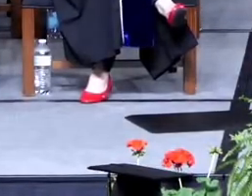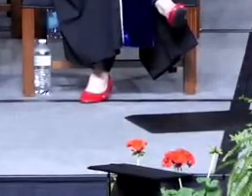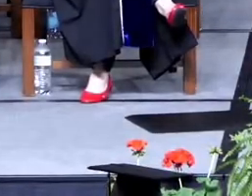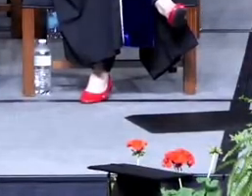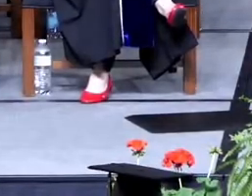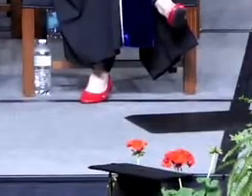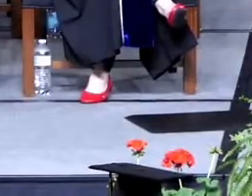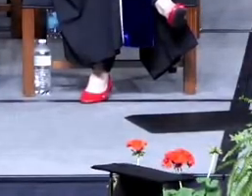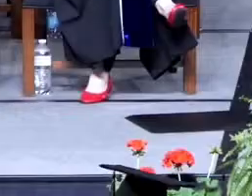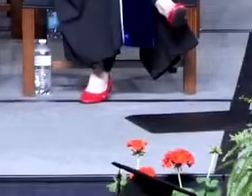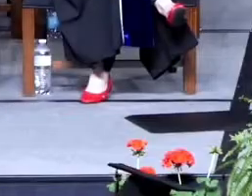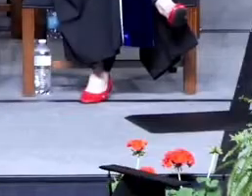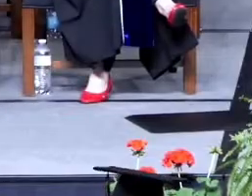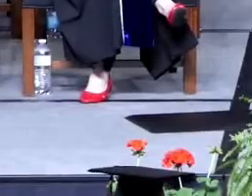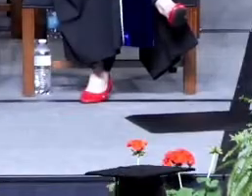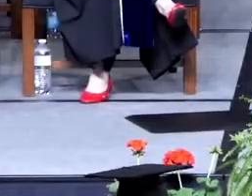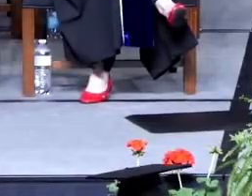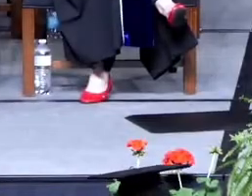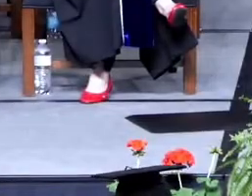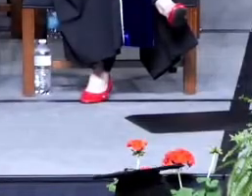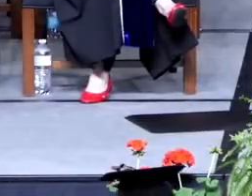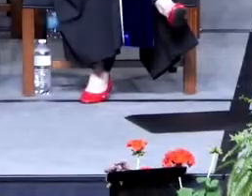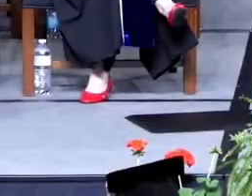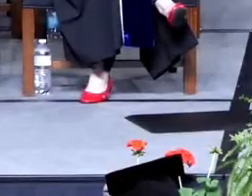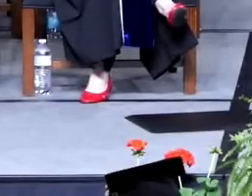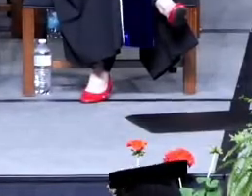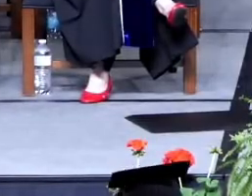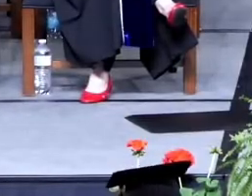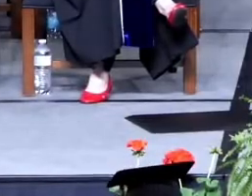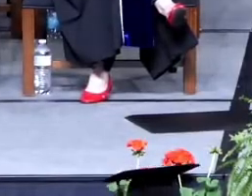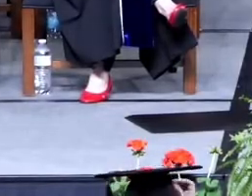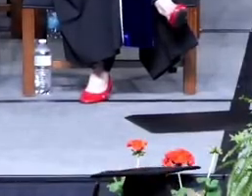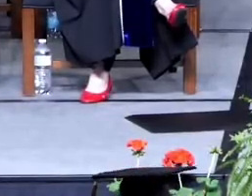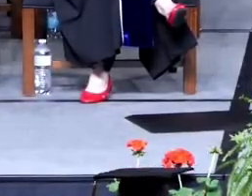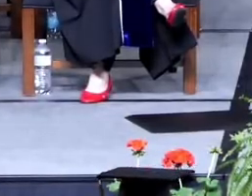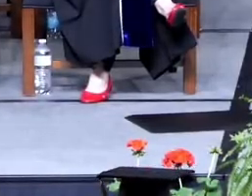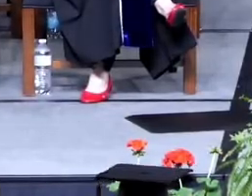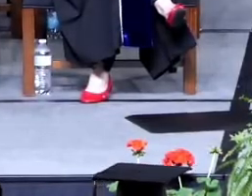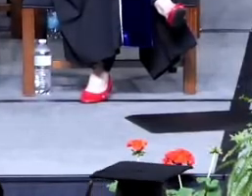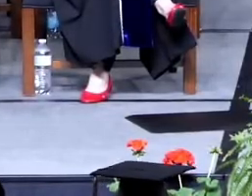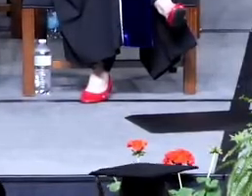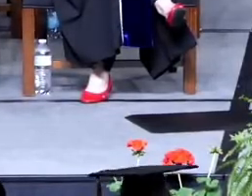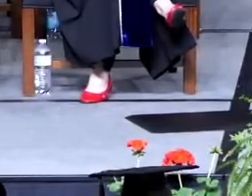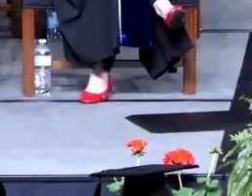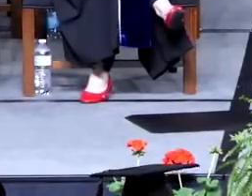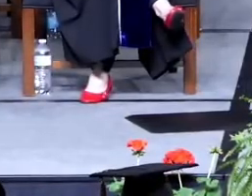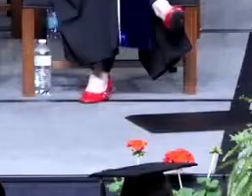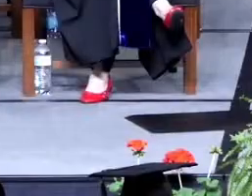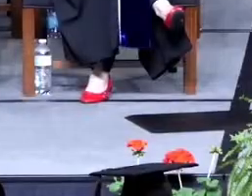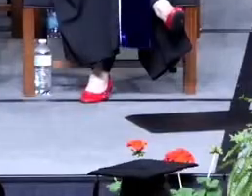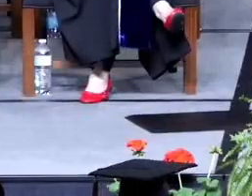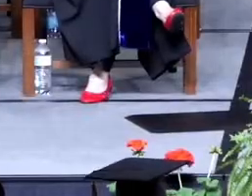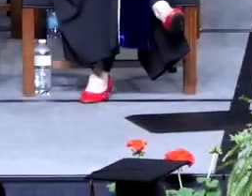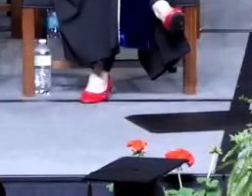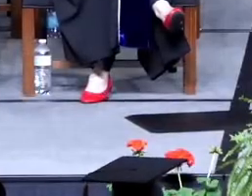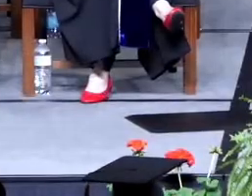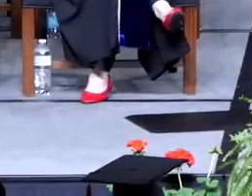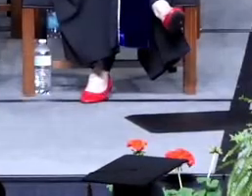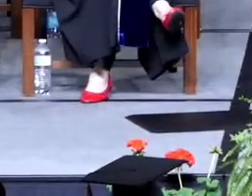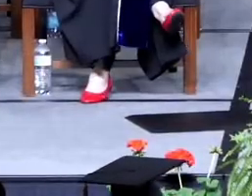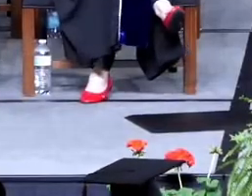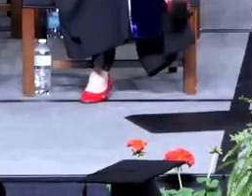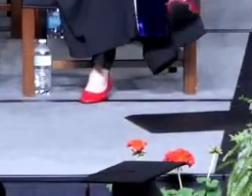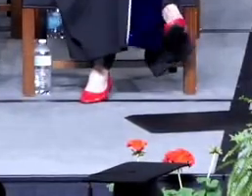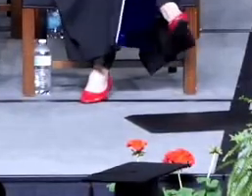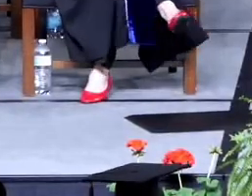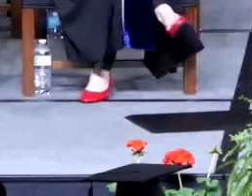day with each of you. I know that this is not the front lawn ceremony you all had hoped for, but our staff